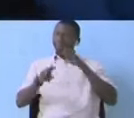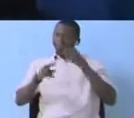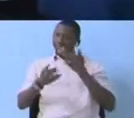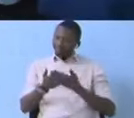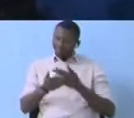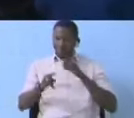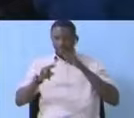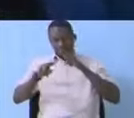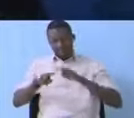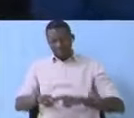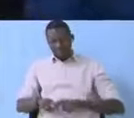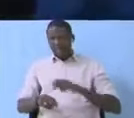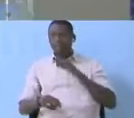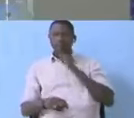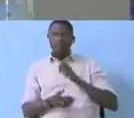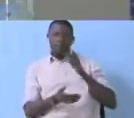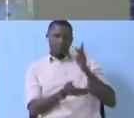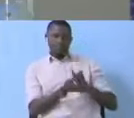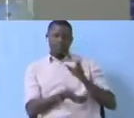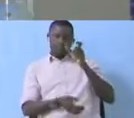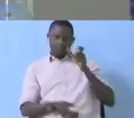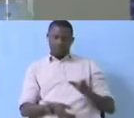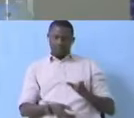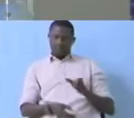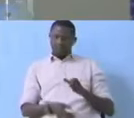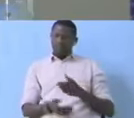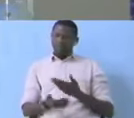Witness. Sisi, Sedo.